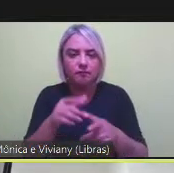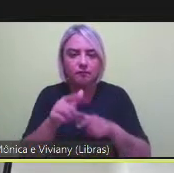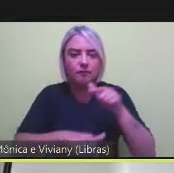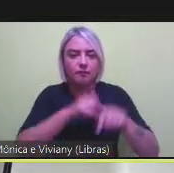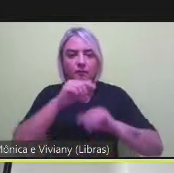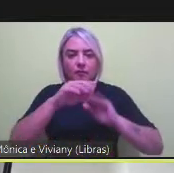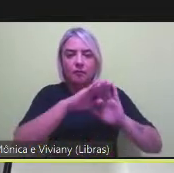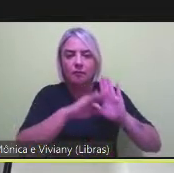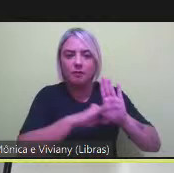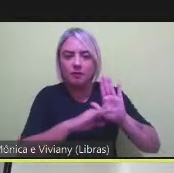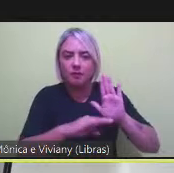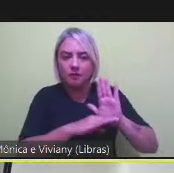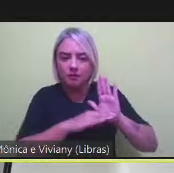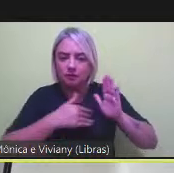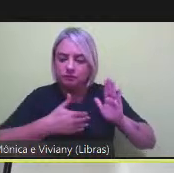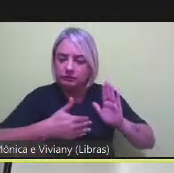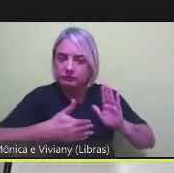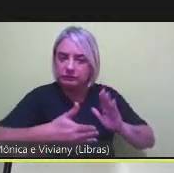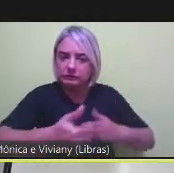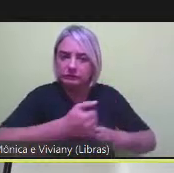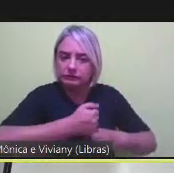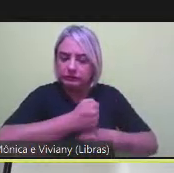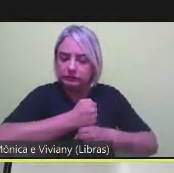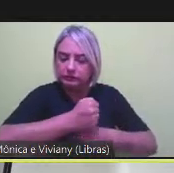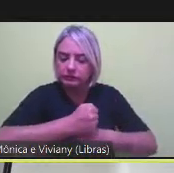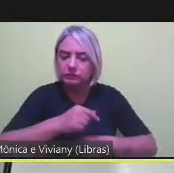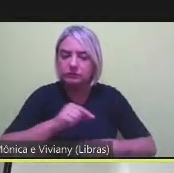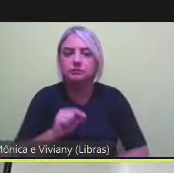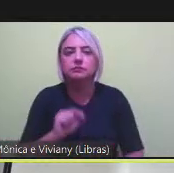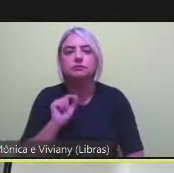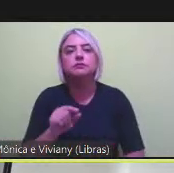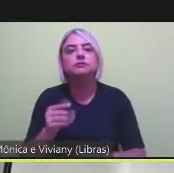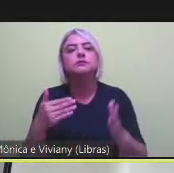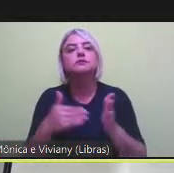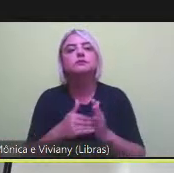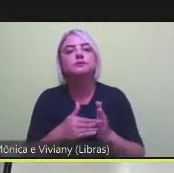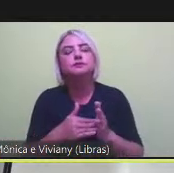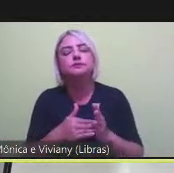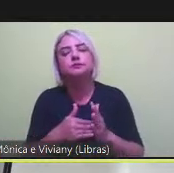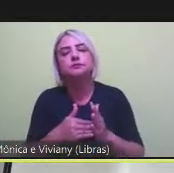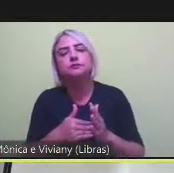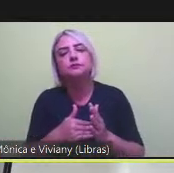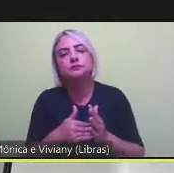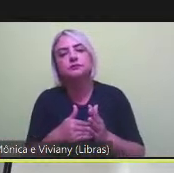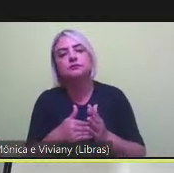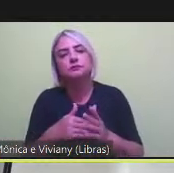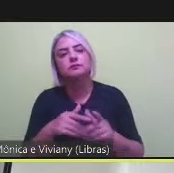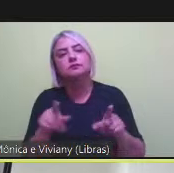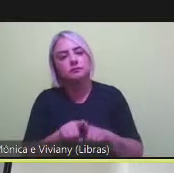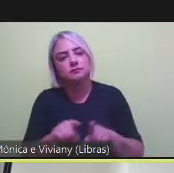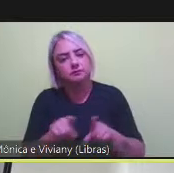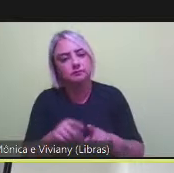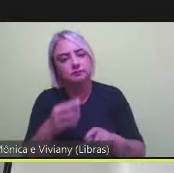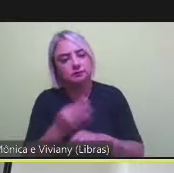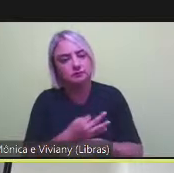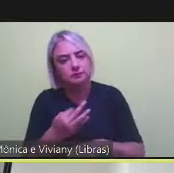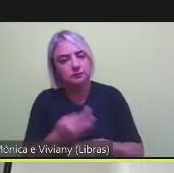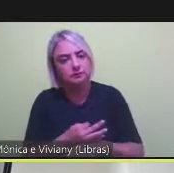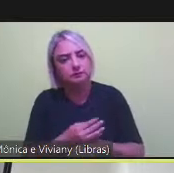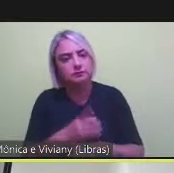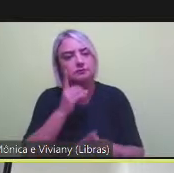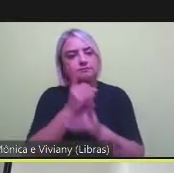is one of the focus of the program throughout the past years. And I'm also going to try